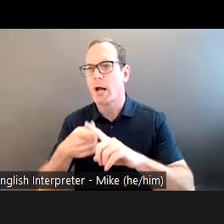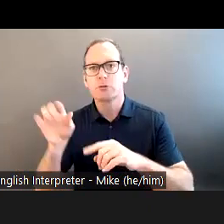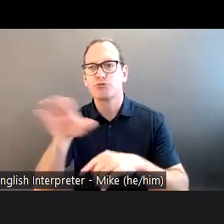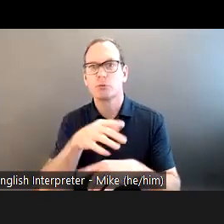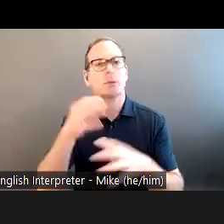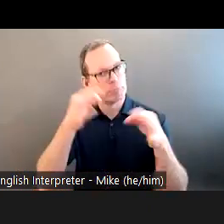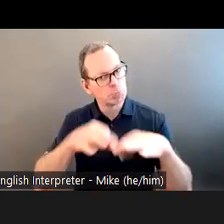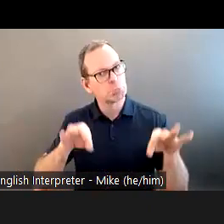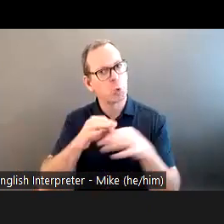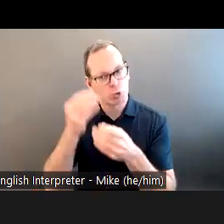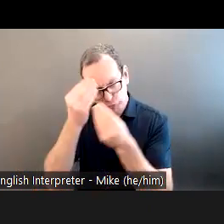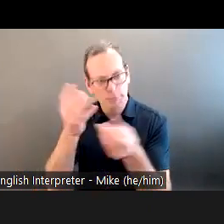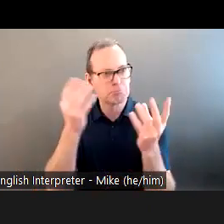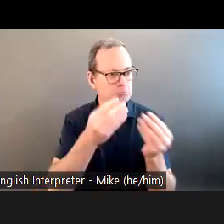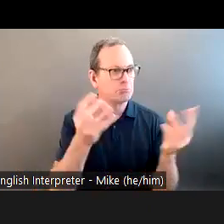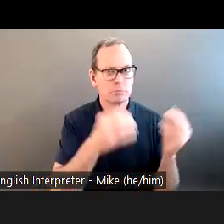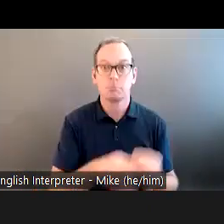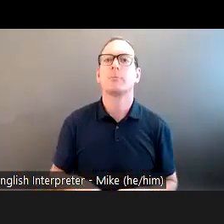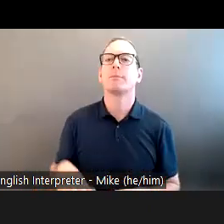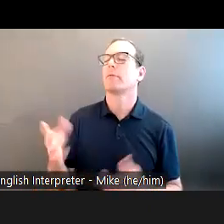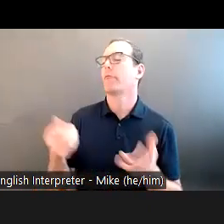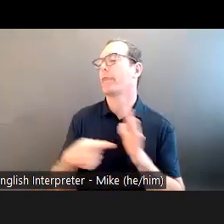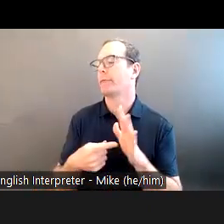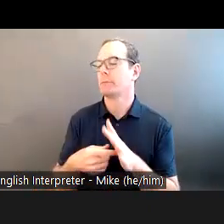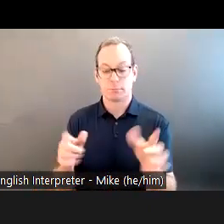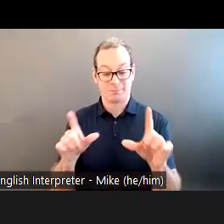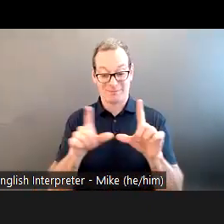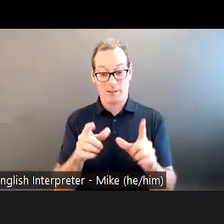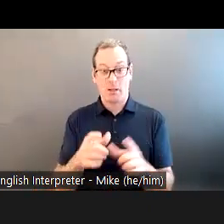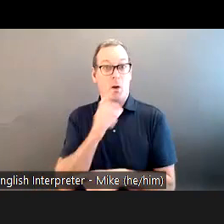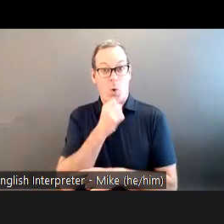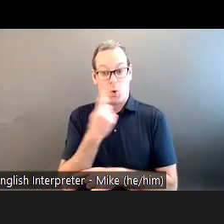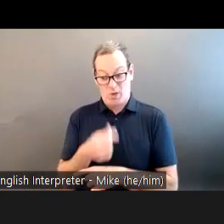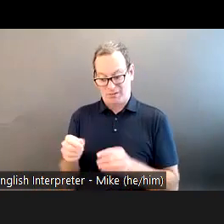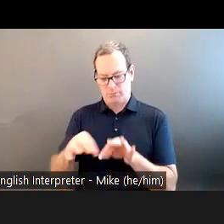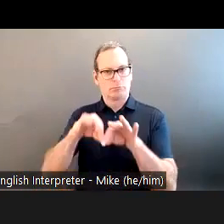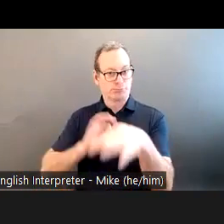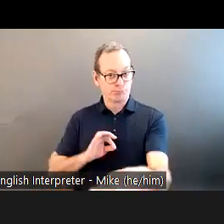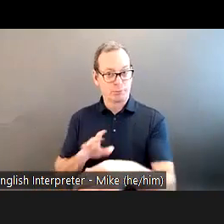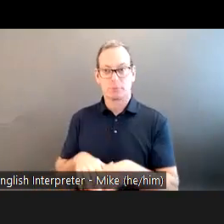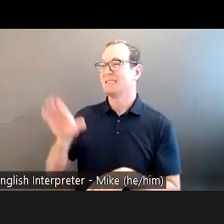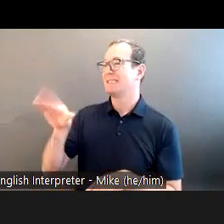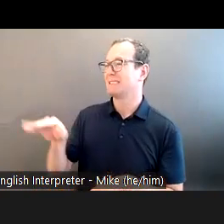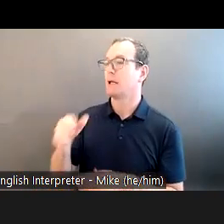your attorneys lets them know, okay, the old one's gone, use the new one so that people are all on the same page.